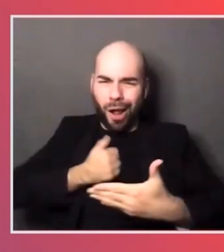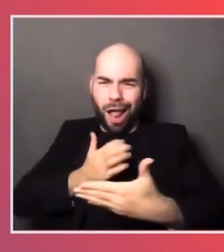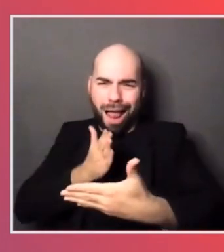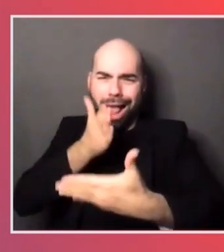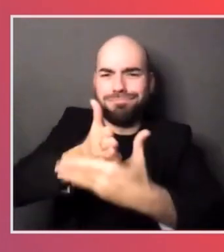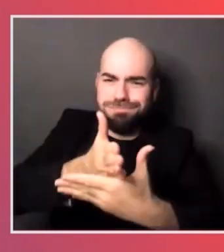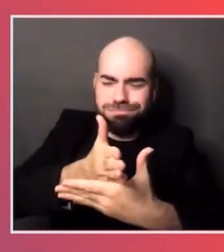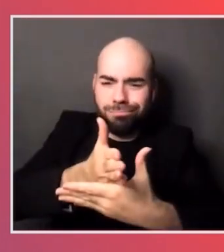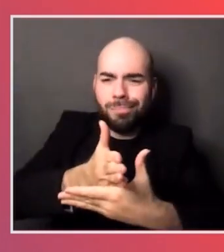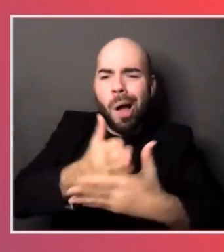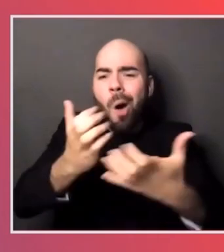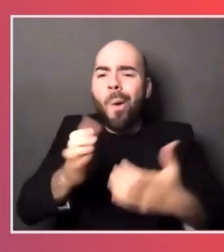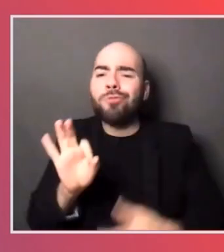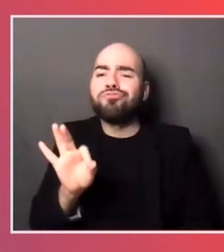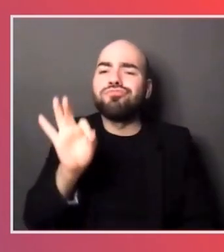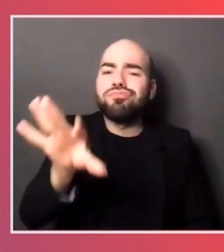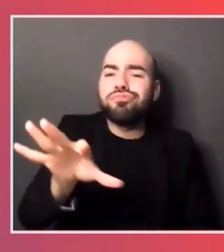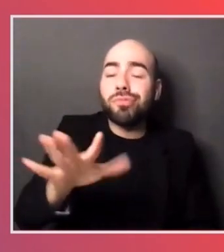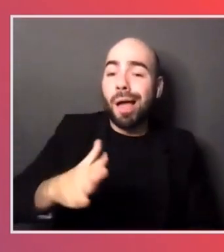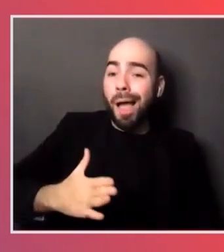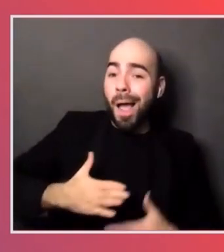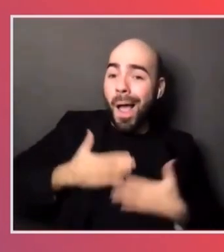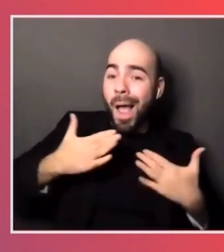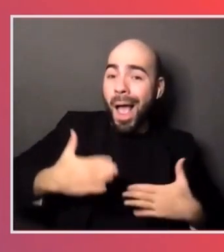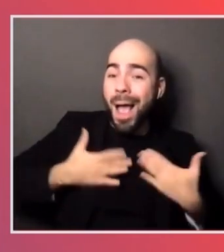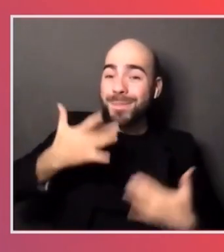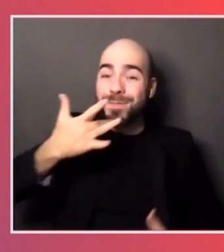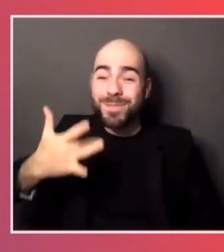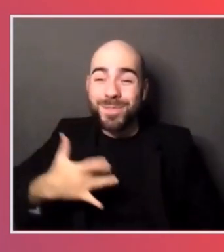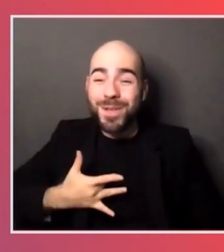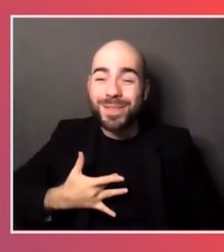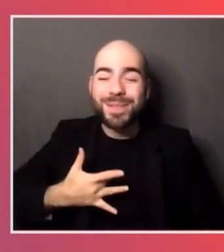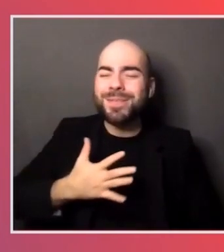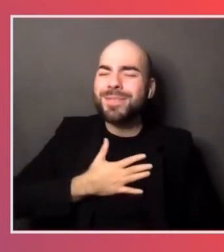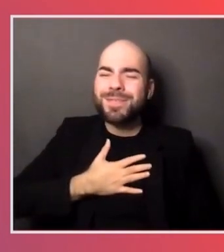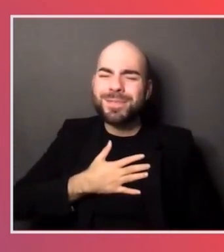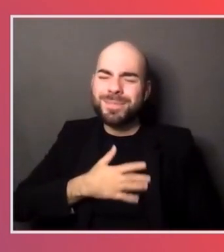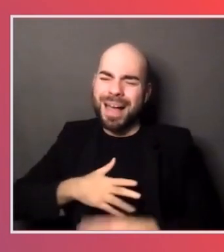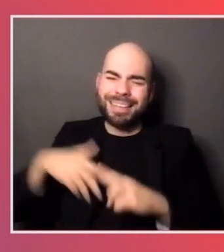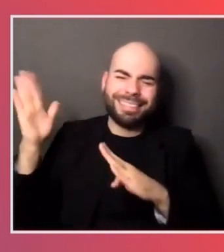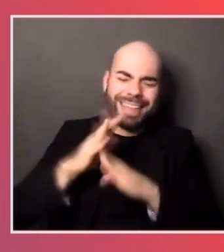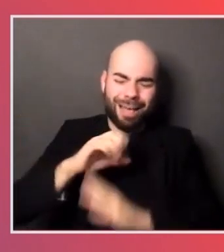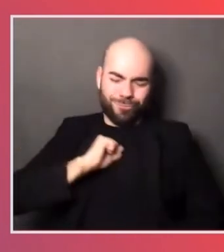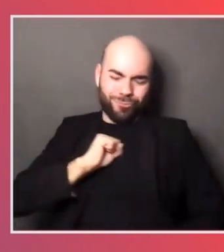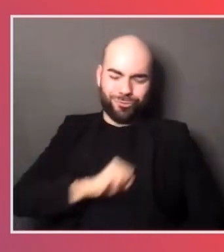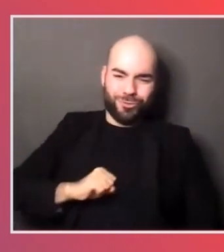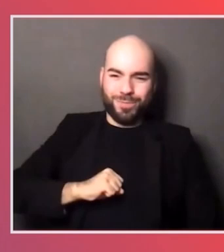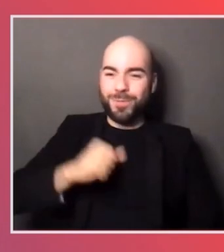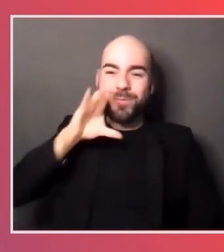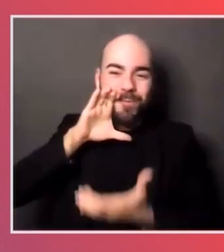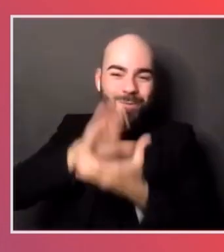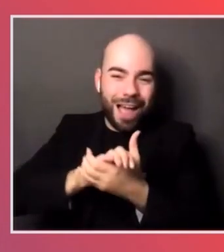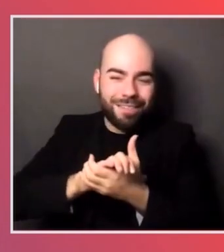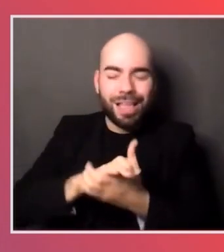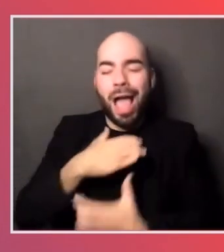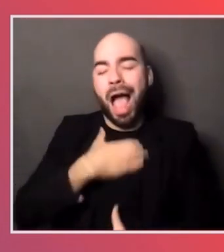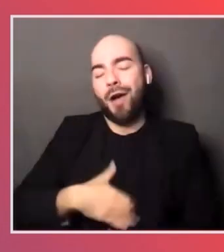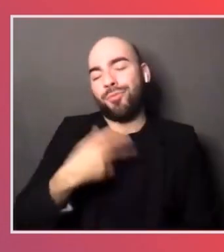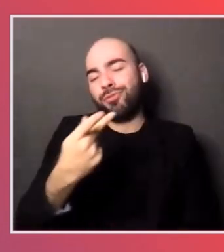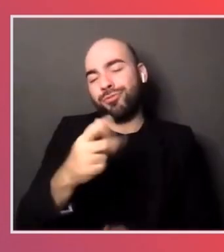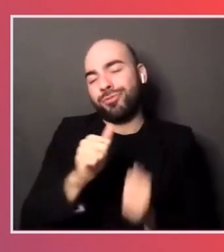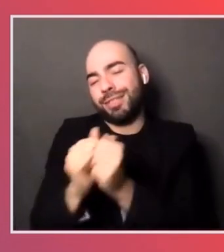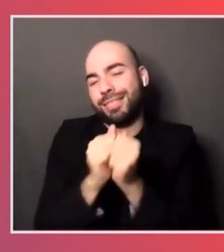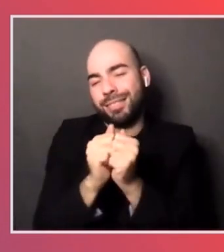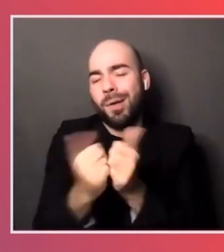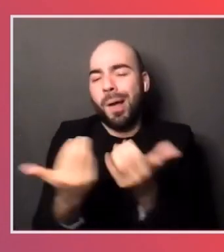happy birthday to my superhero wife. I wish we could be together watching yet another Avengers movie right now, but this